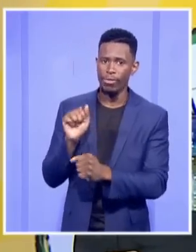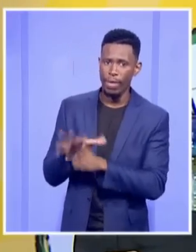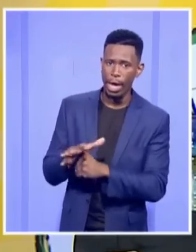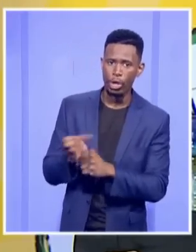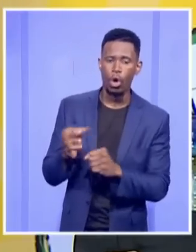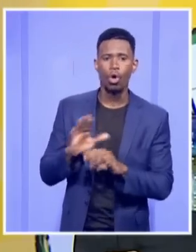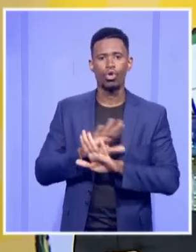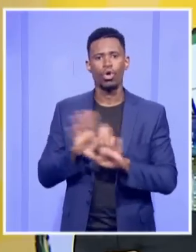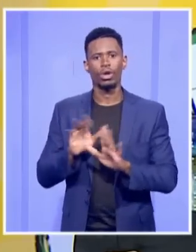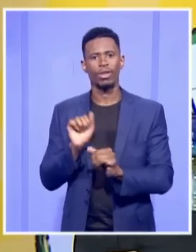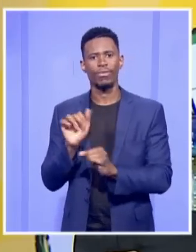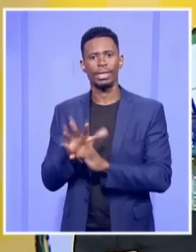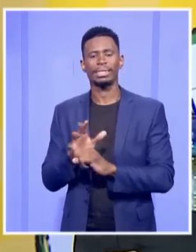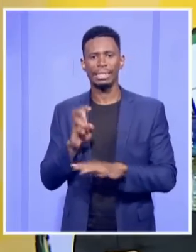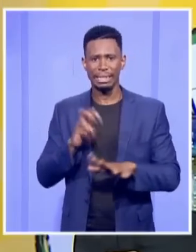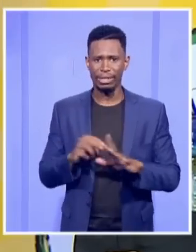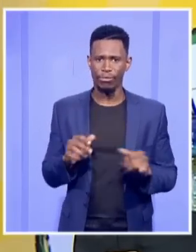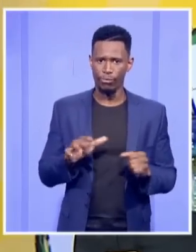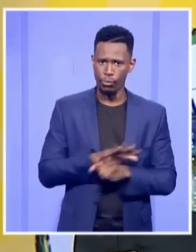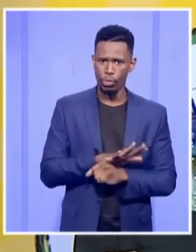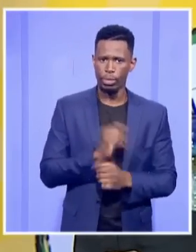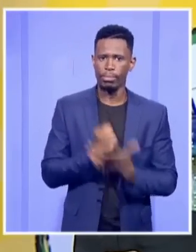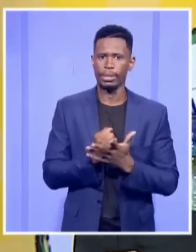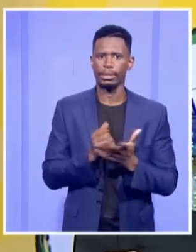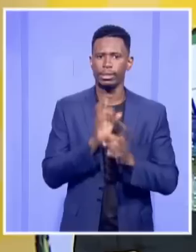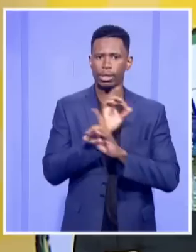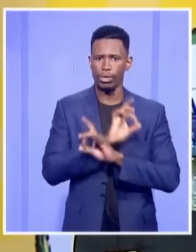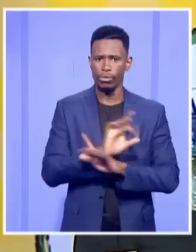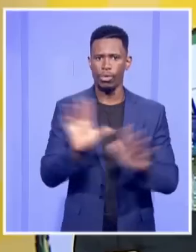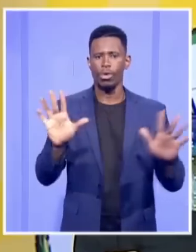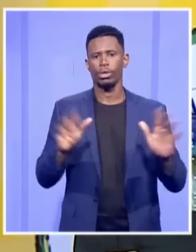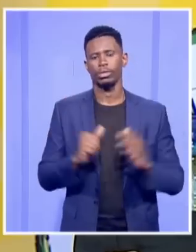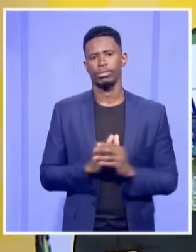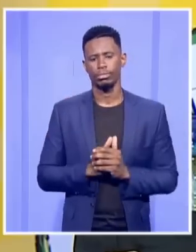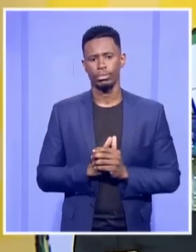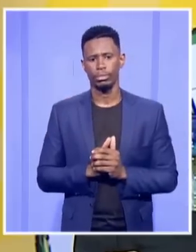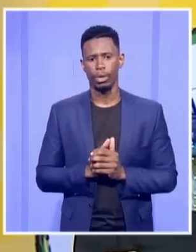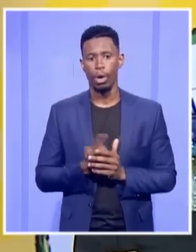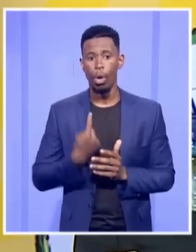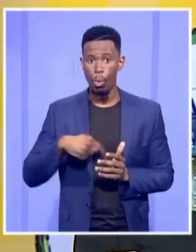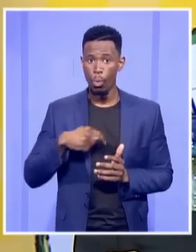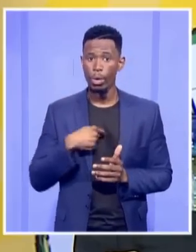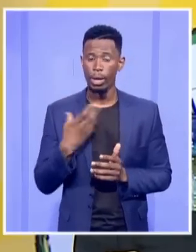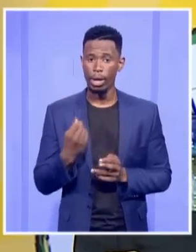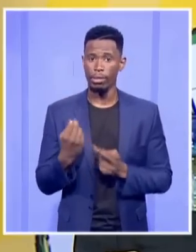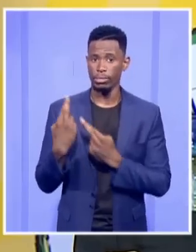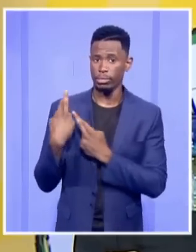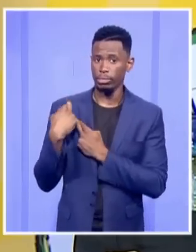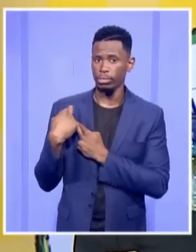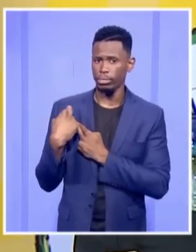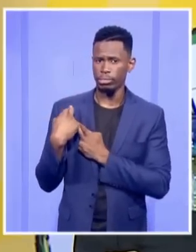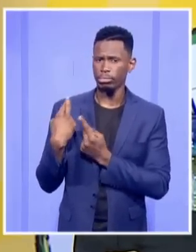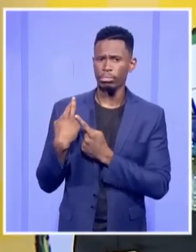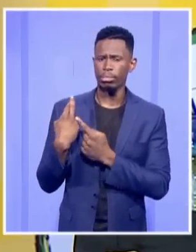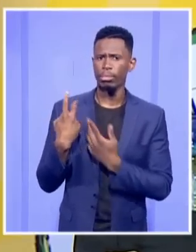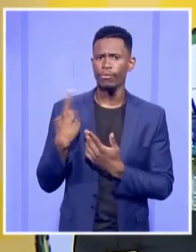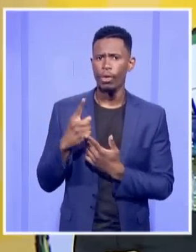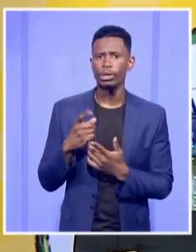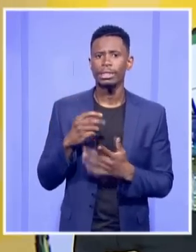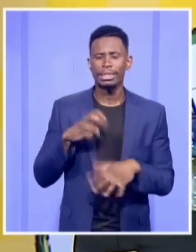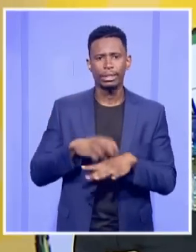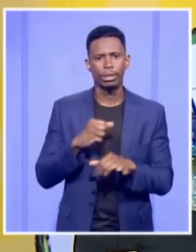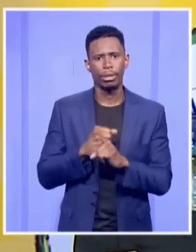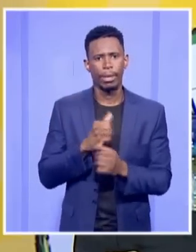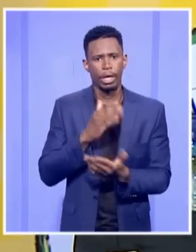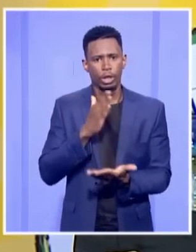fully communicated. We have got a responsibility to make sure that there is nothing that